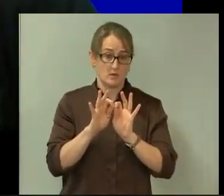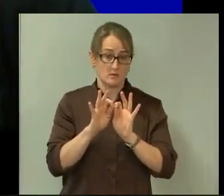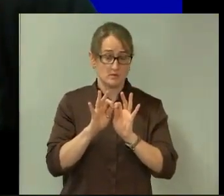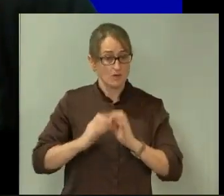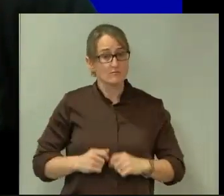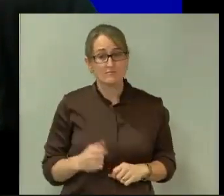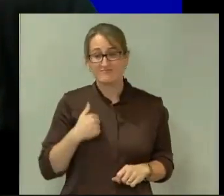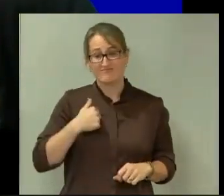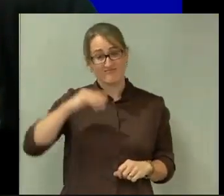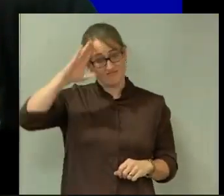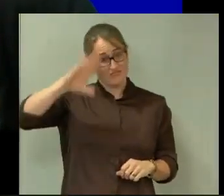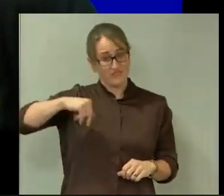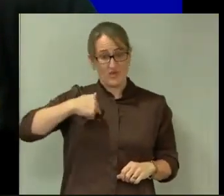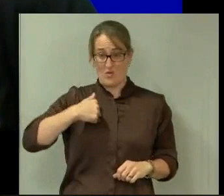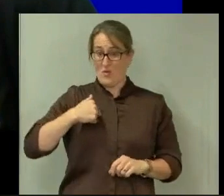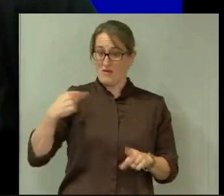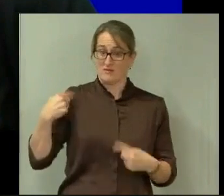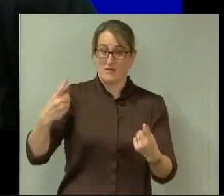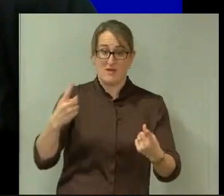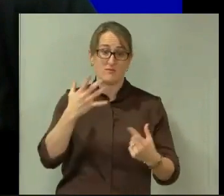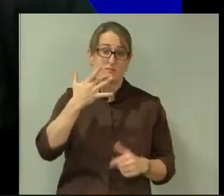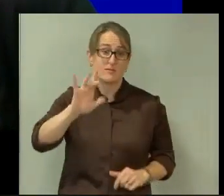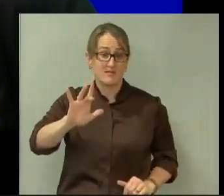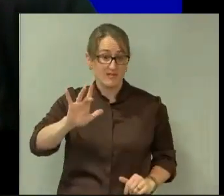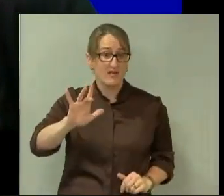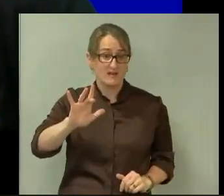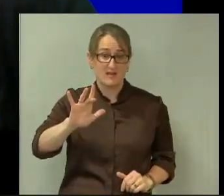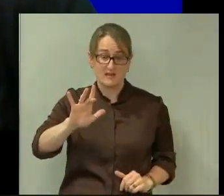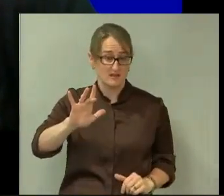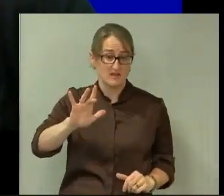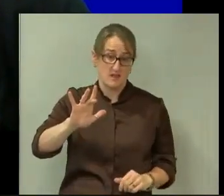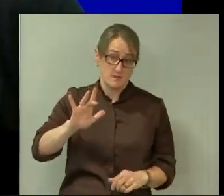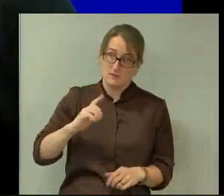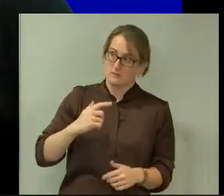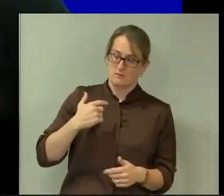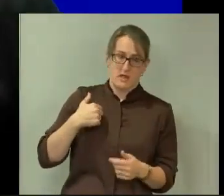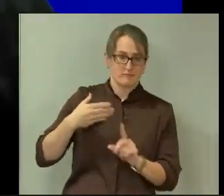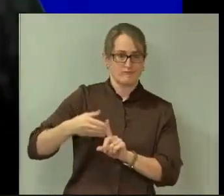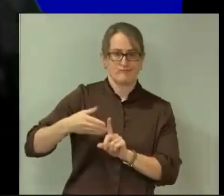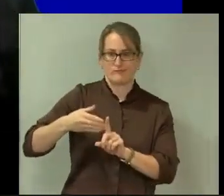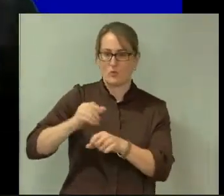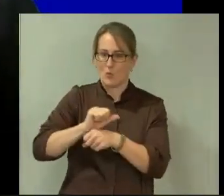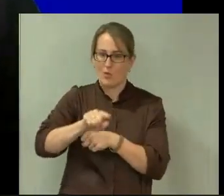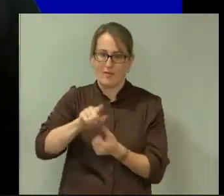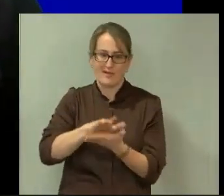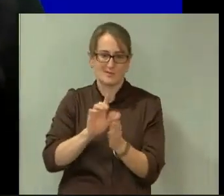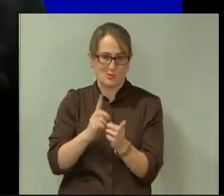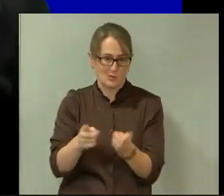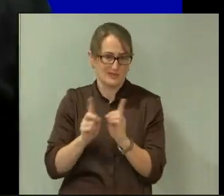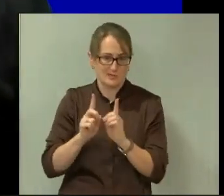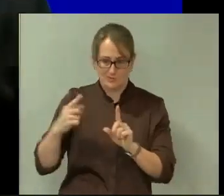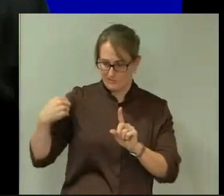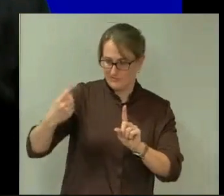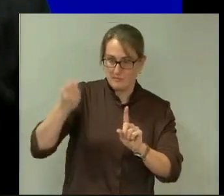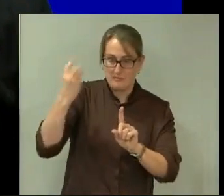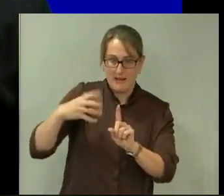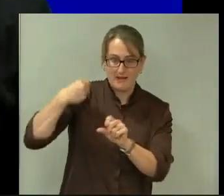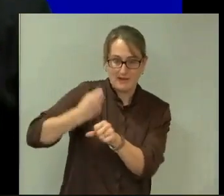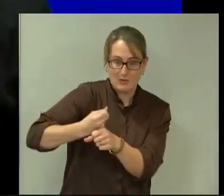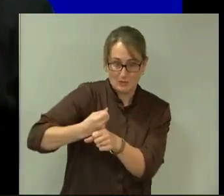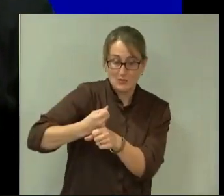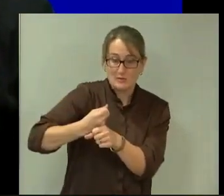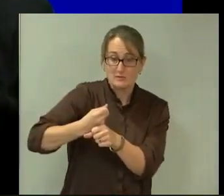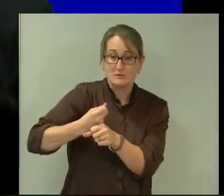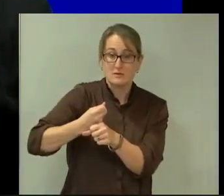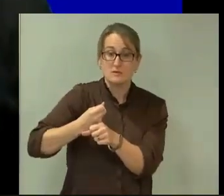know that I've always been lucky because as many years as I've been working for my school district, that quite often my